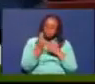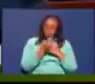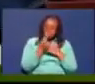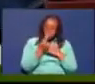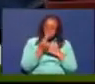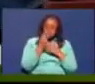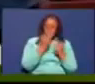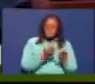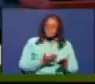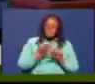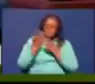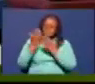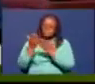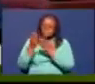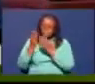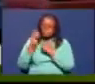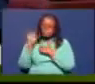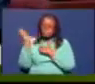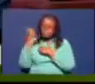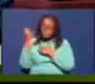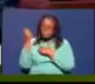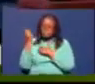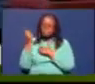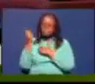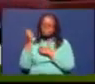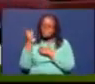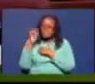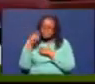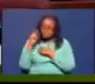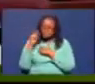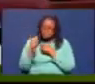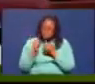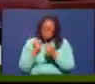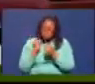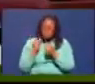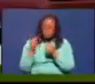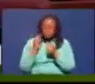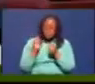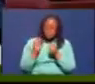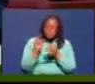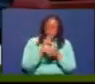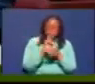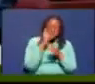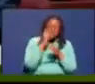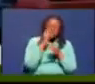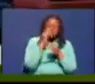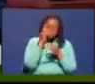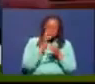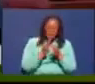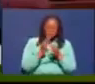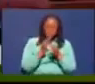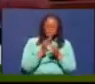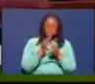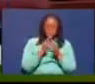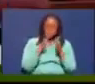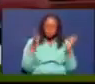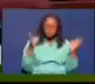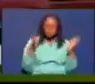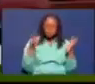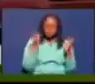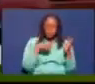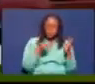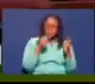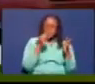brings a veto. We raise the two-thirds majority, and we disagree with the President. Mr. Speaker, each and every member